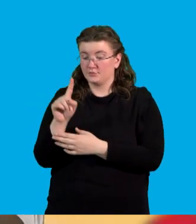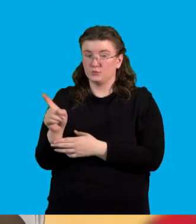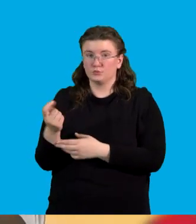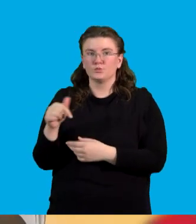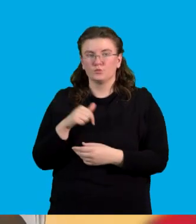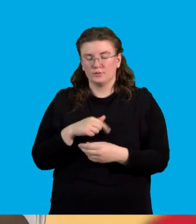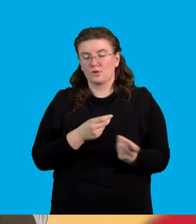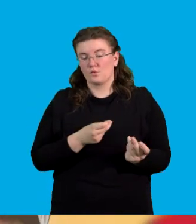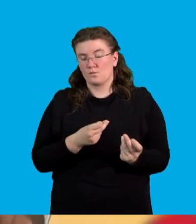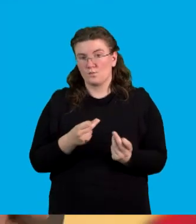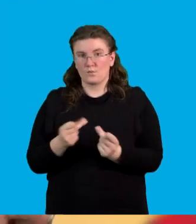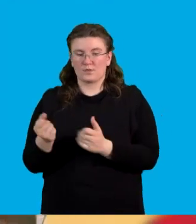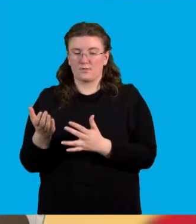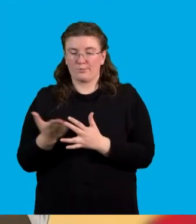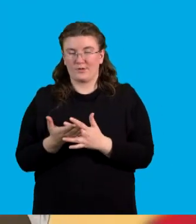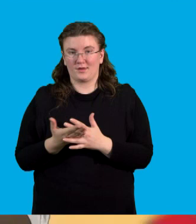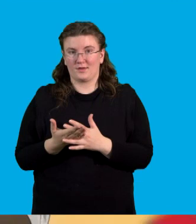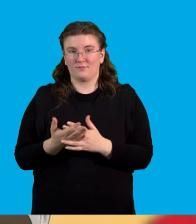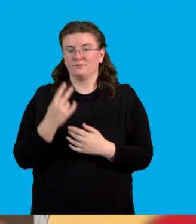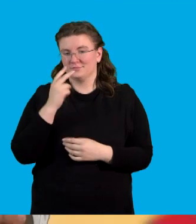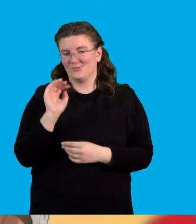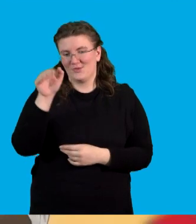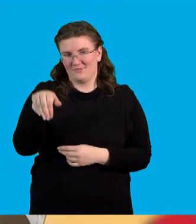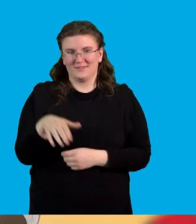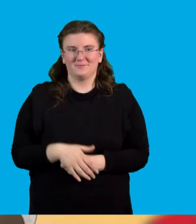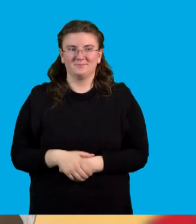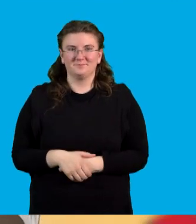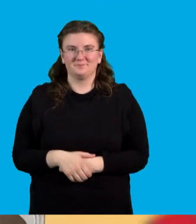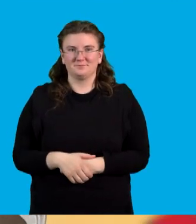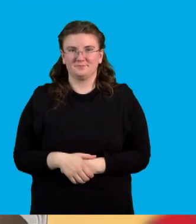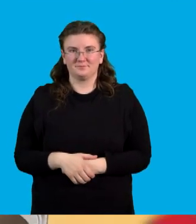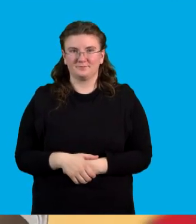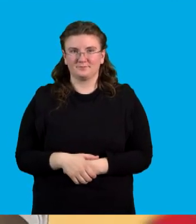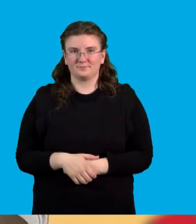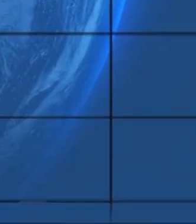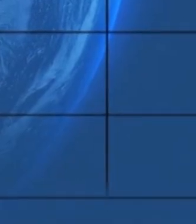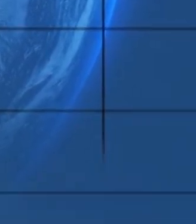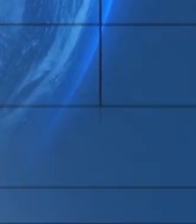being the application questions, we're just going to quickly go for a short break, and I will see you just after this.